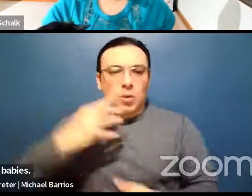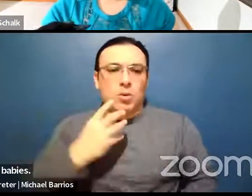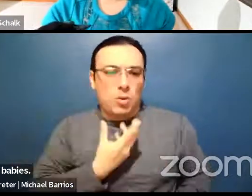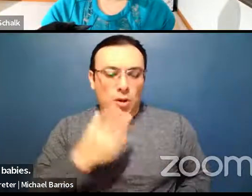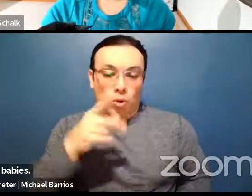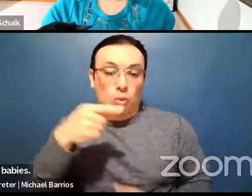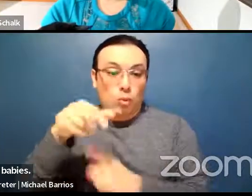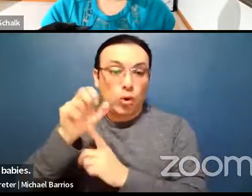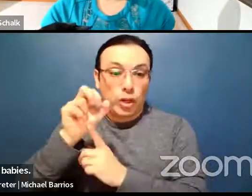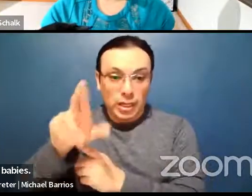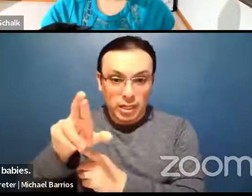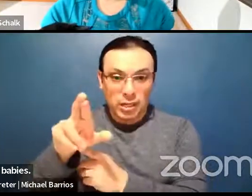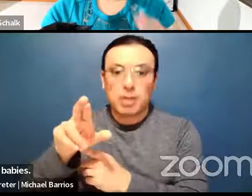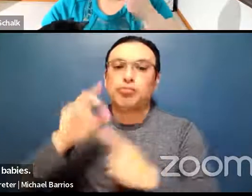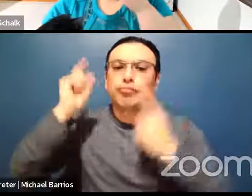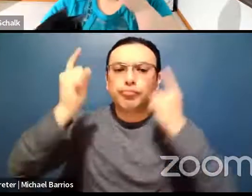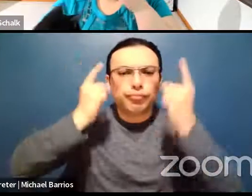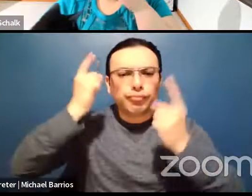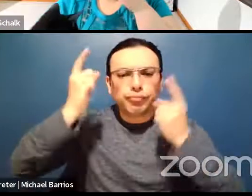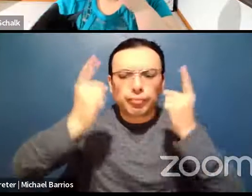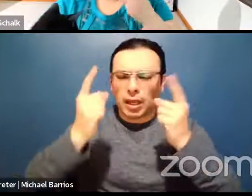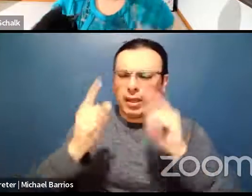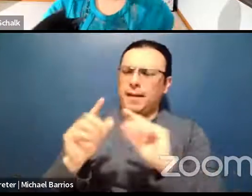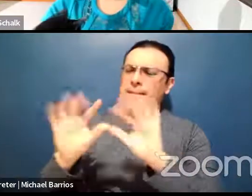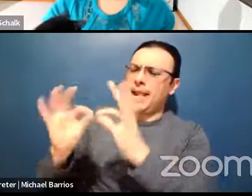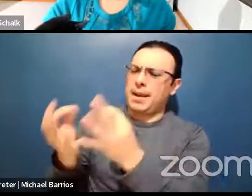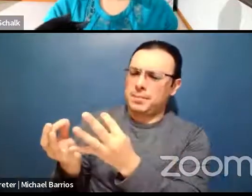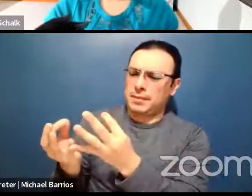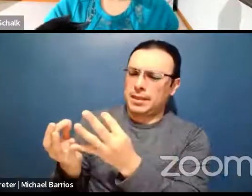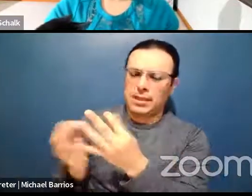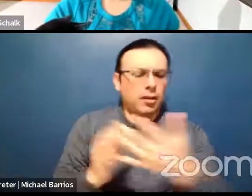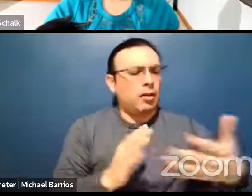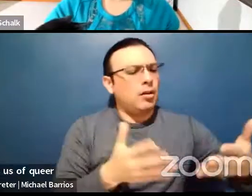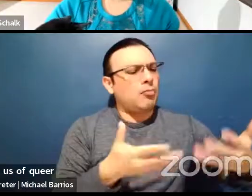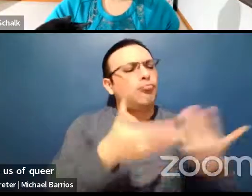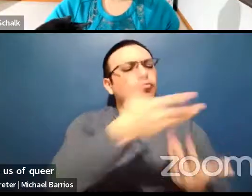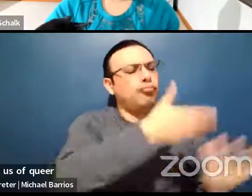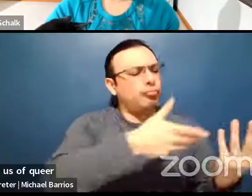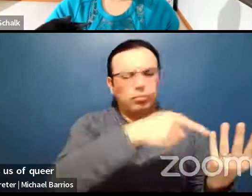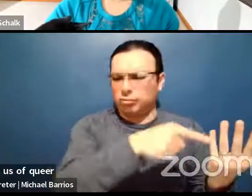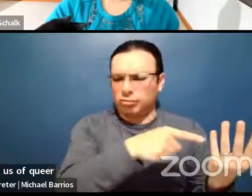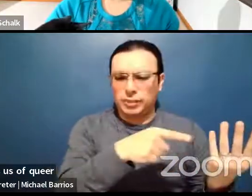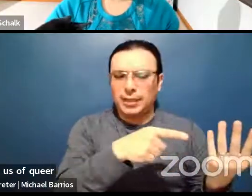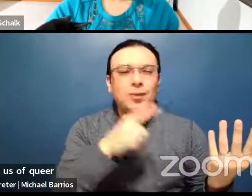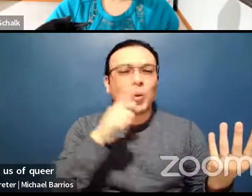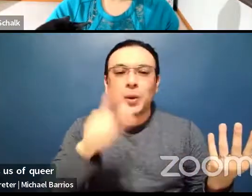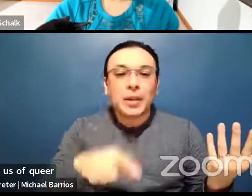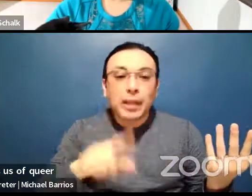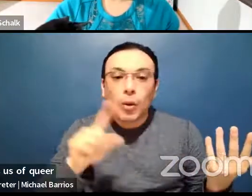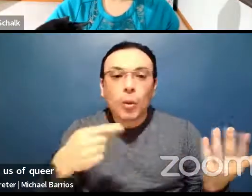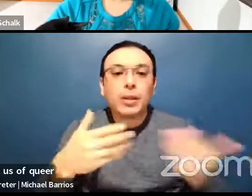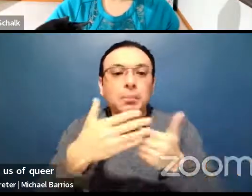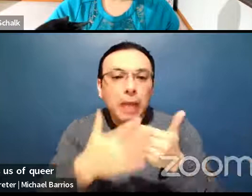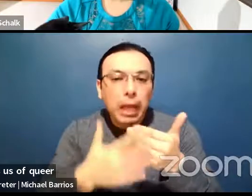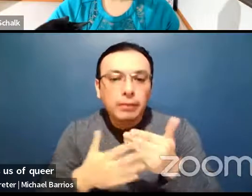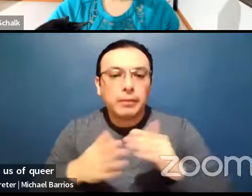necessity of theorizing family and affiliation beyond the rubrics of blood or biological